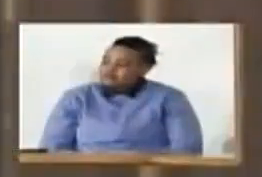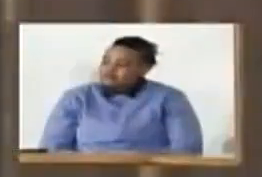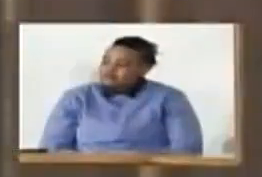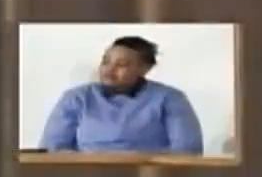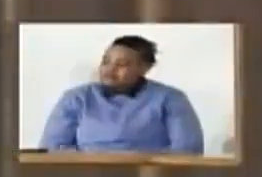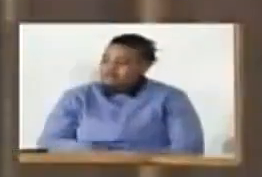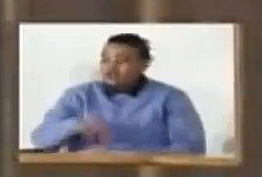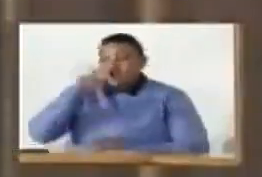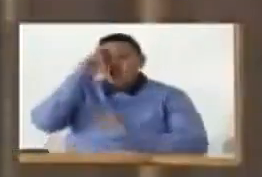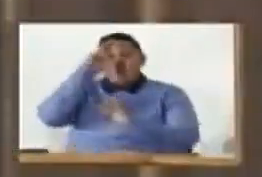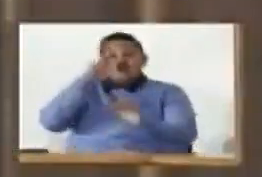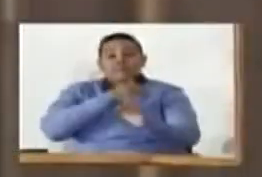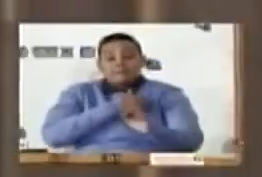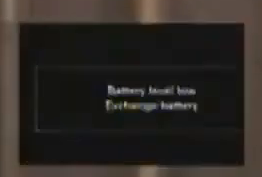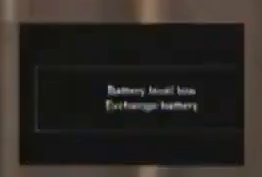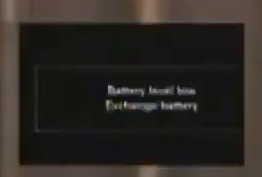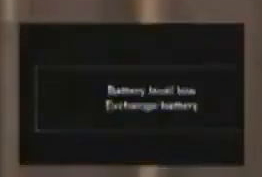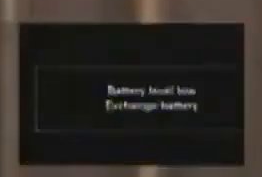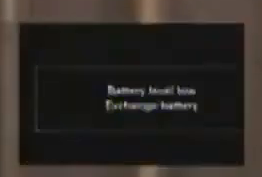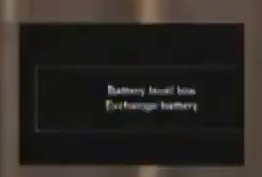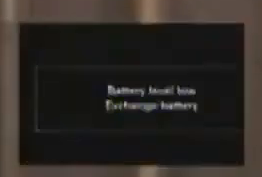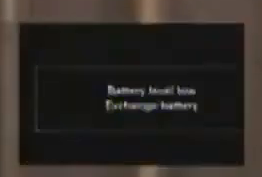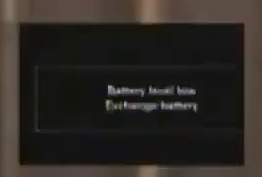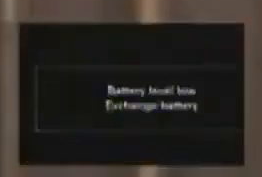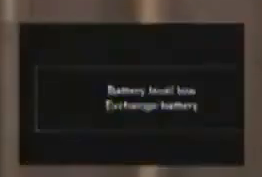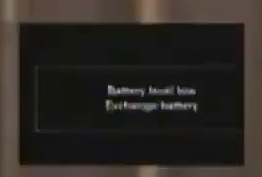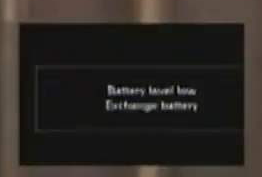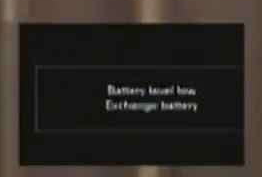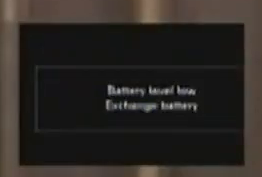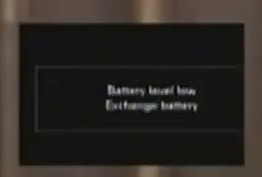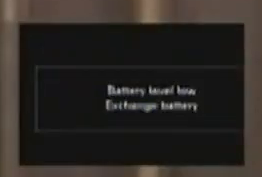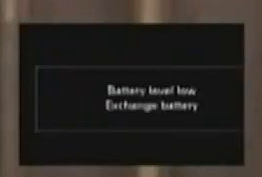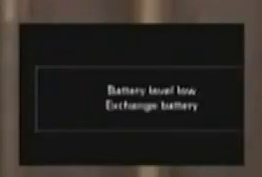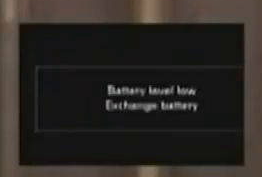Honorable members, last year a total of